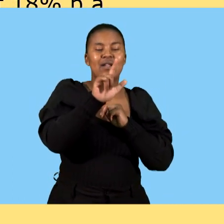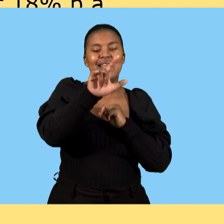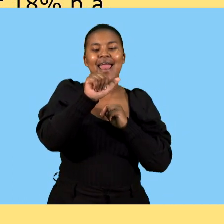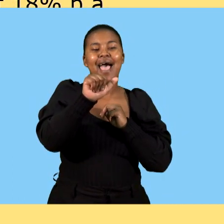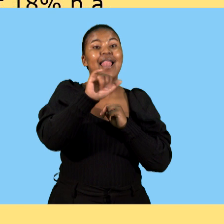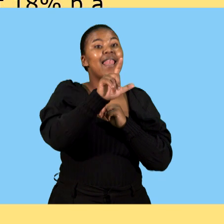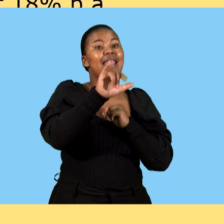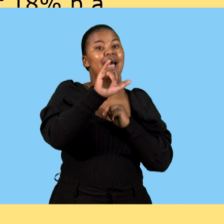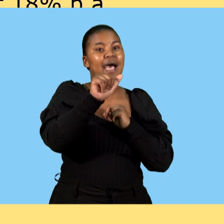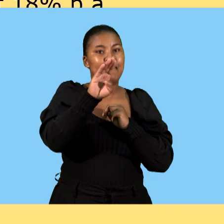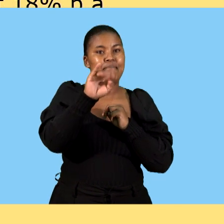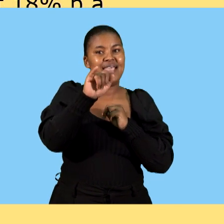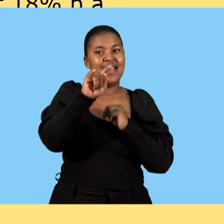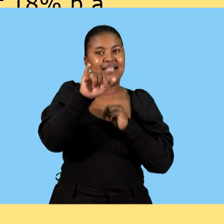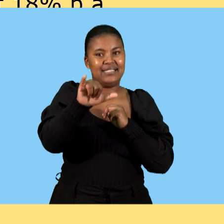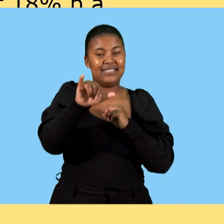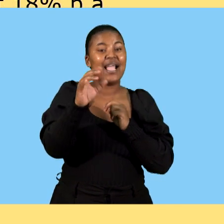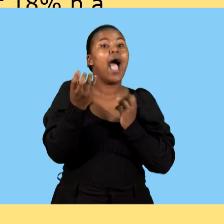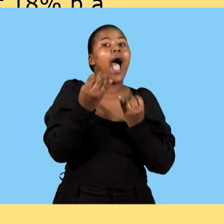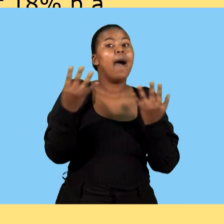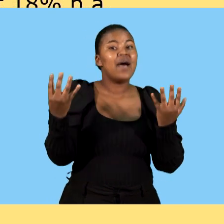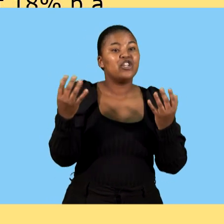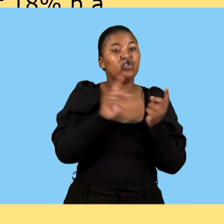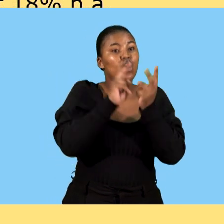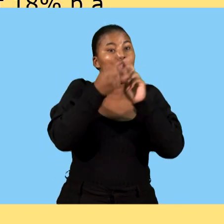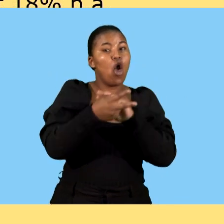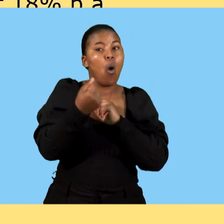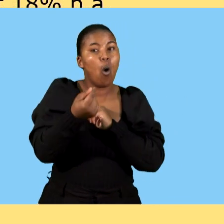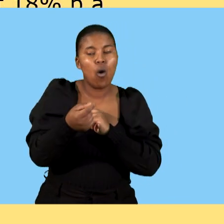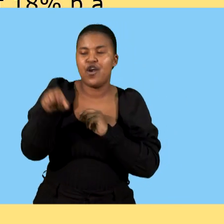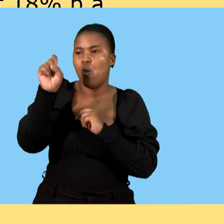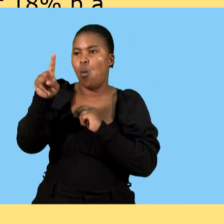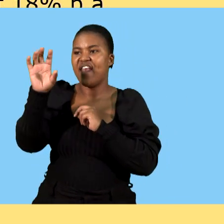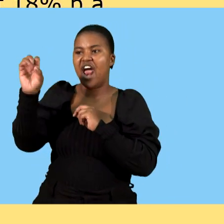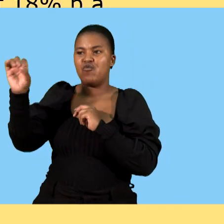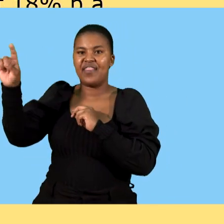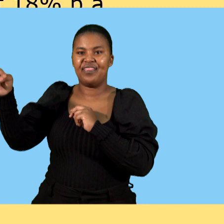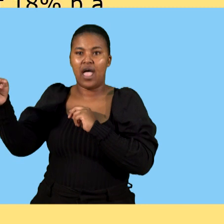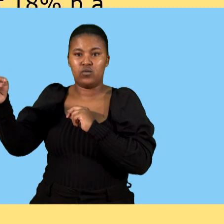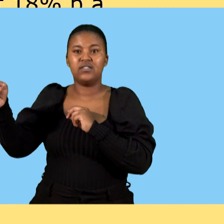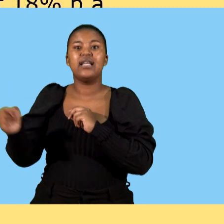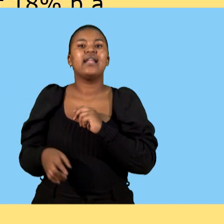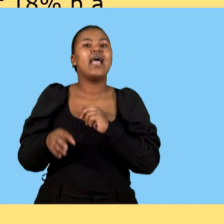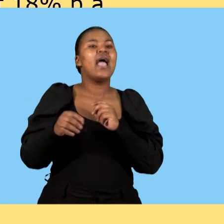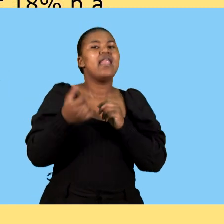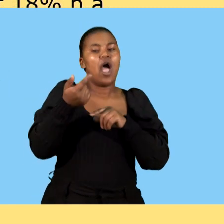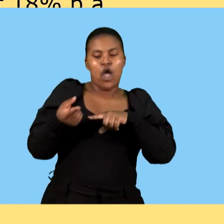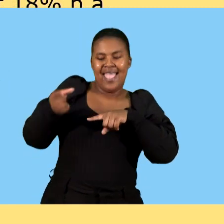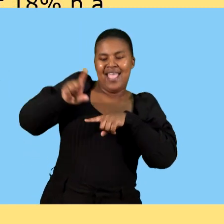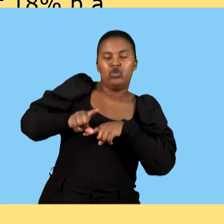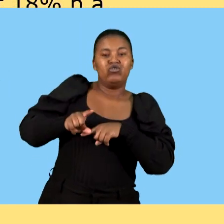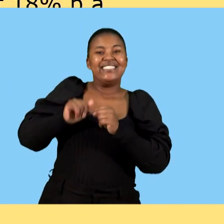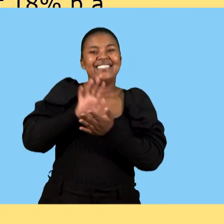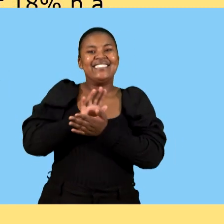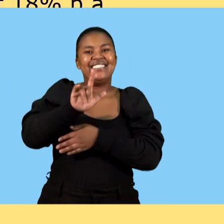liability. And it is 100,000. Then the interest on the loan is 16,500. Then it reads on the